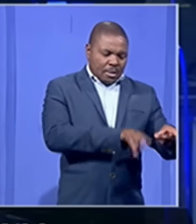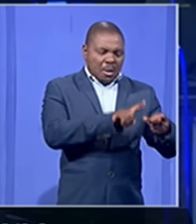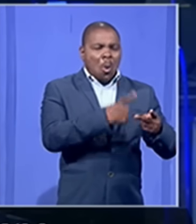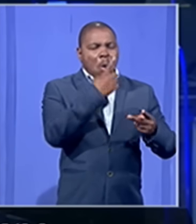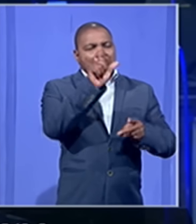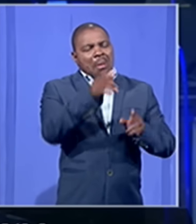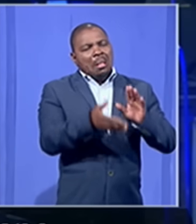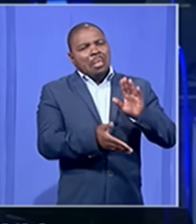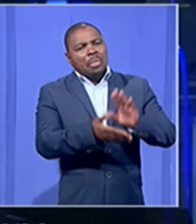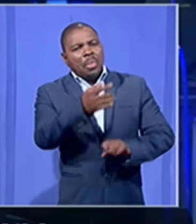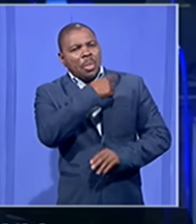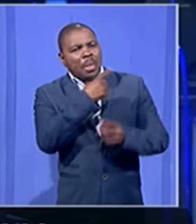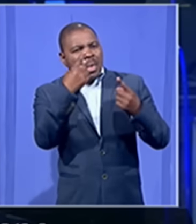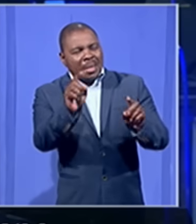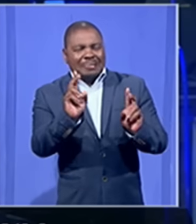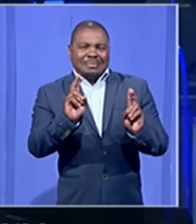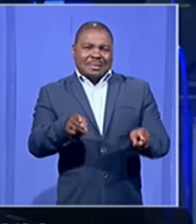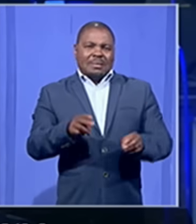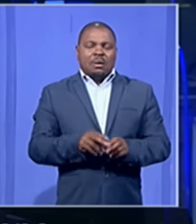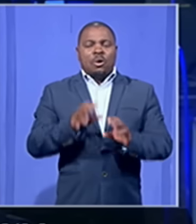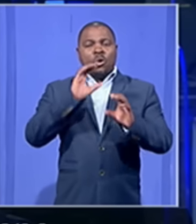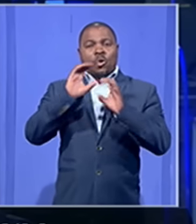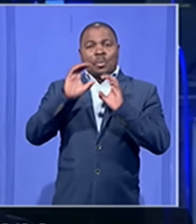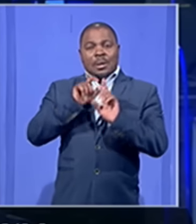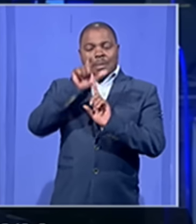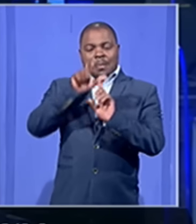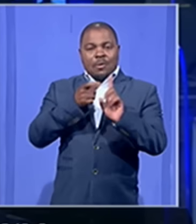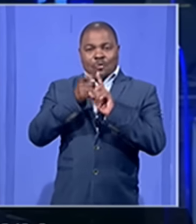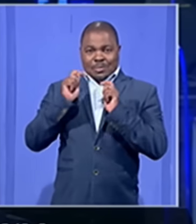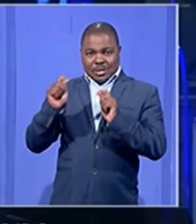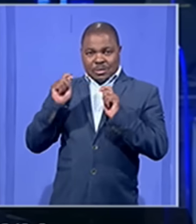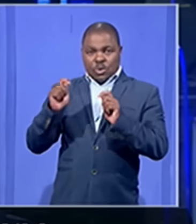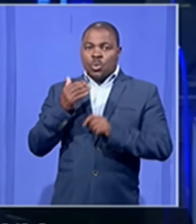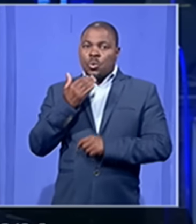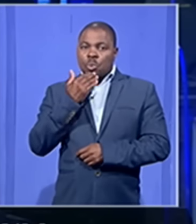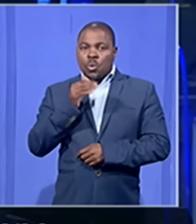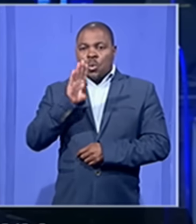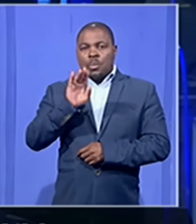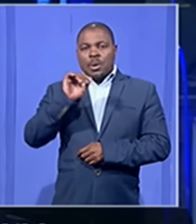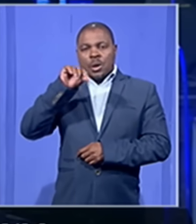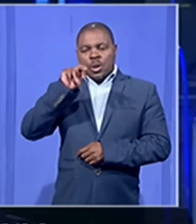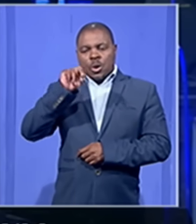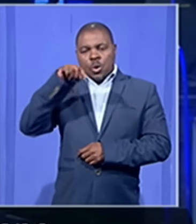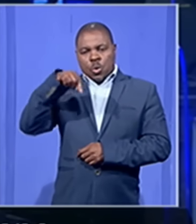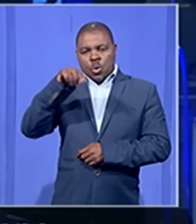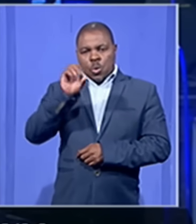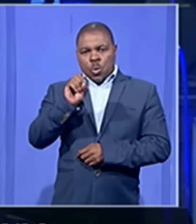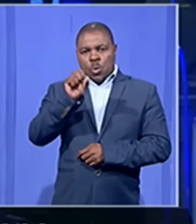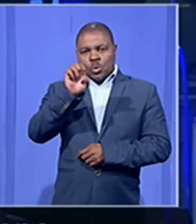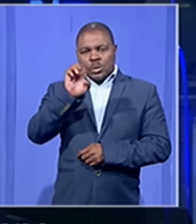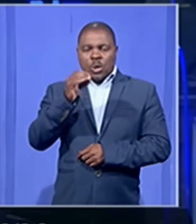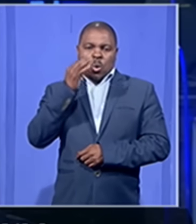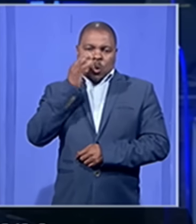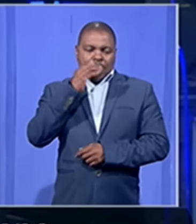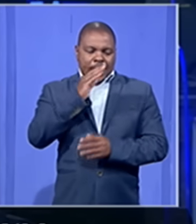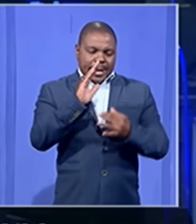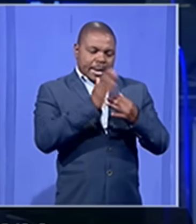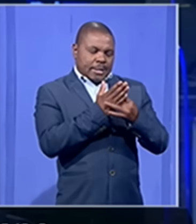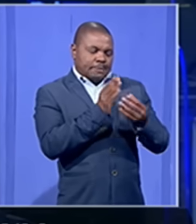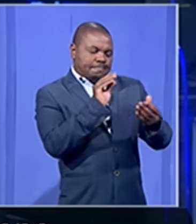kwa bookelong. Sebueledi sa dipalangwa mo porofenseng Onate Binqose a re go butswe kgetsi ya polao e se mo